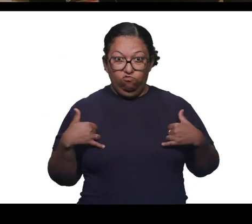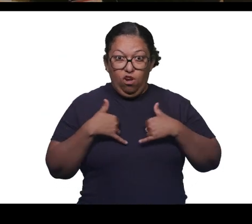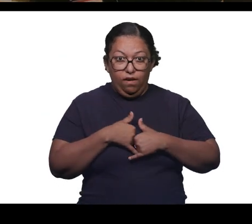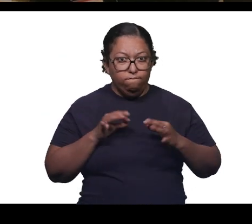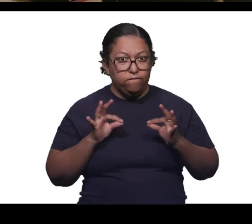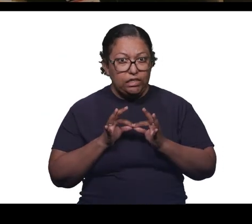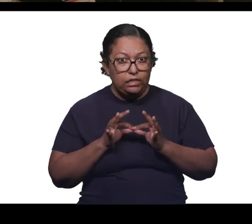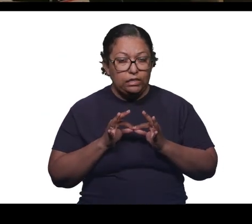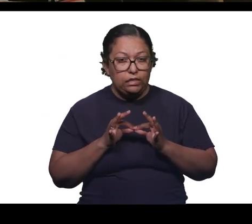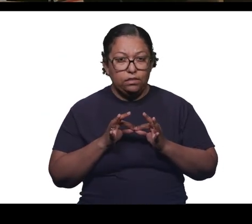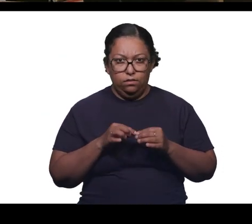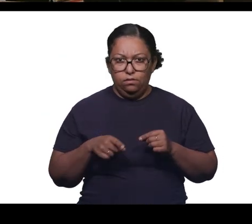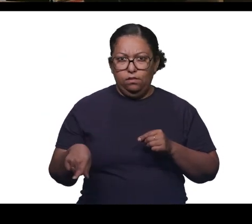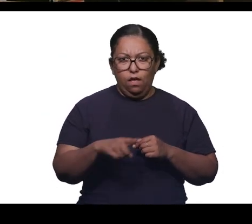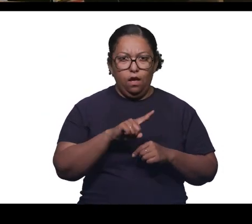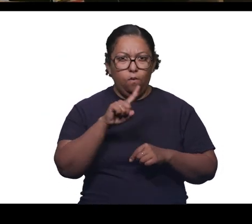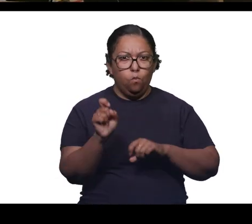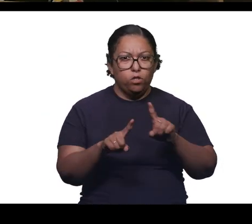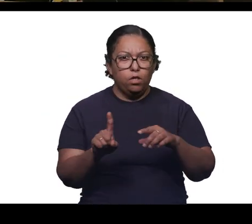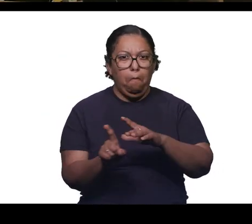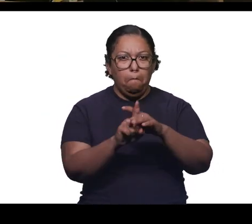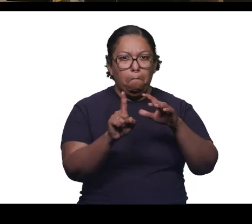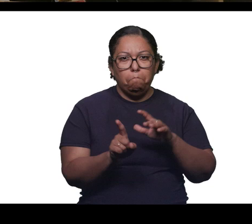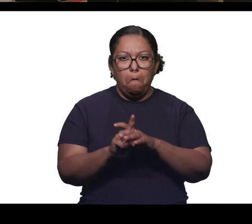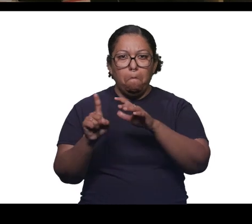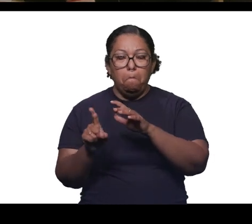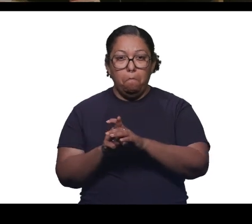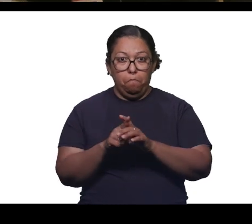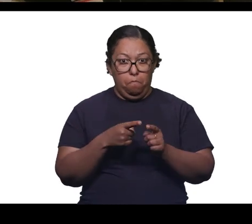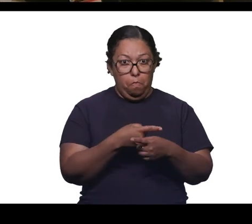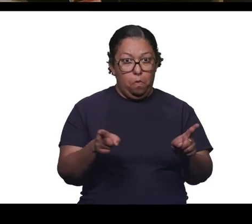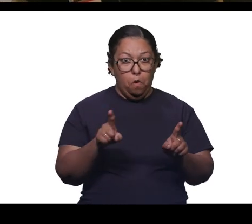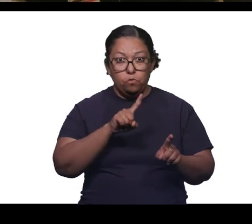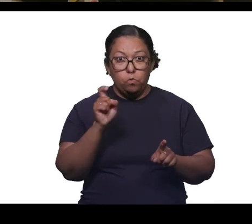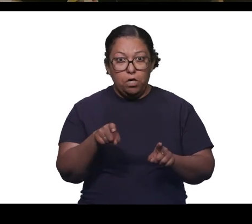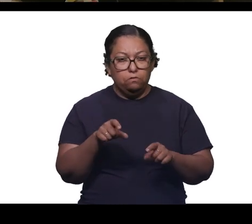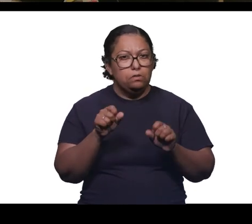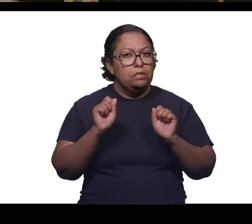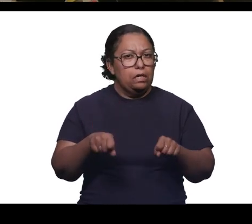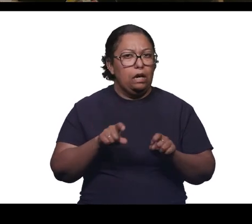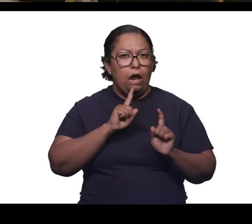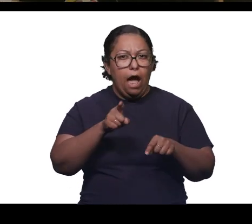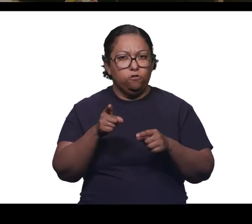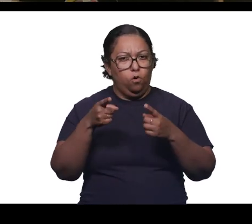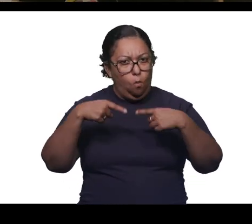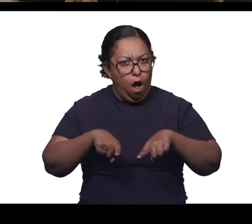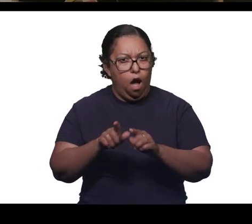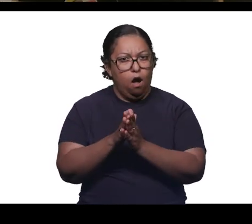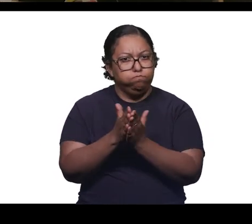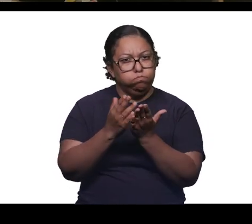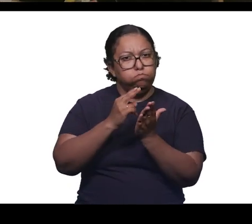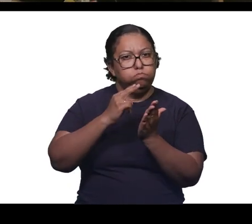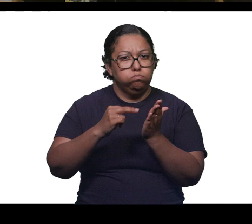arise. We might get some of those questions answered as we get into the book proper. But to start to ask those questions right on the